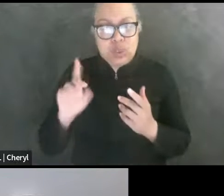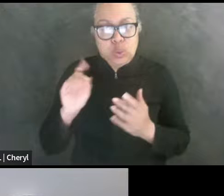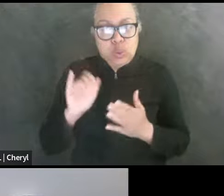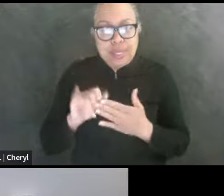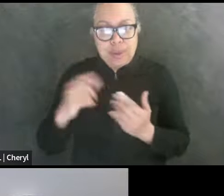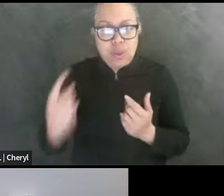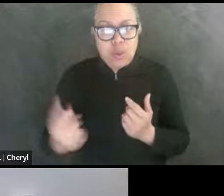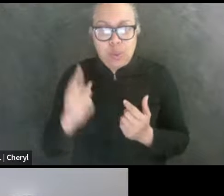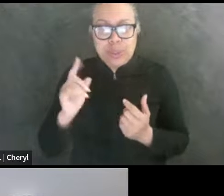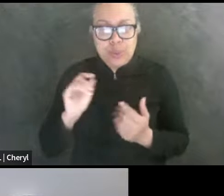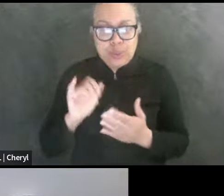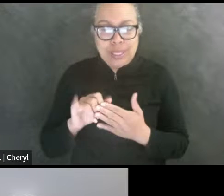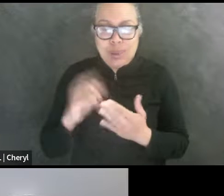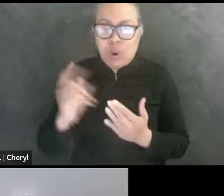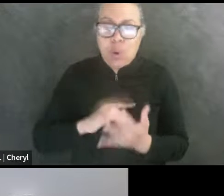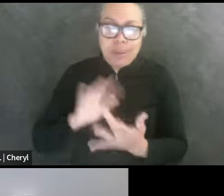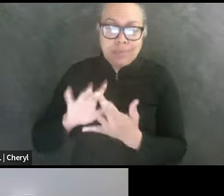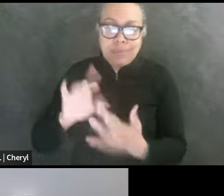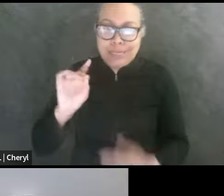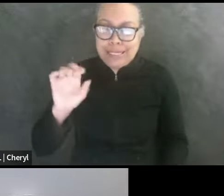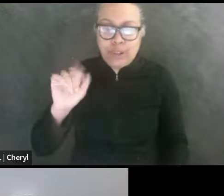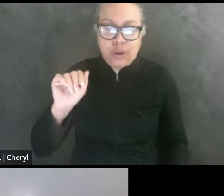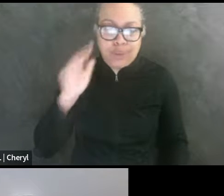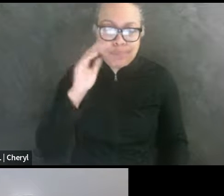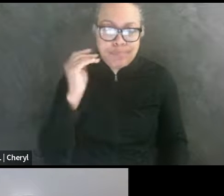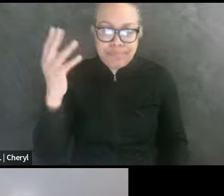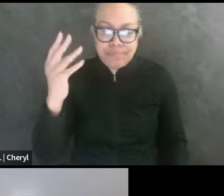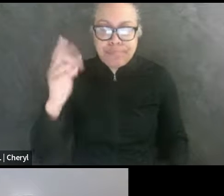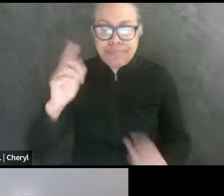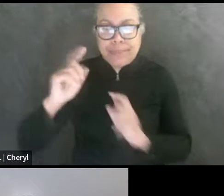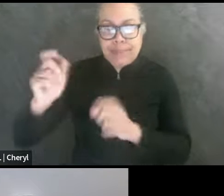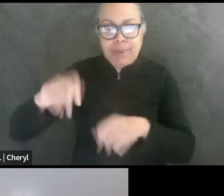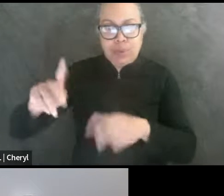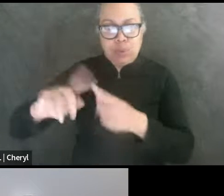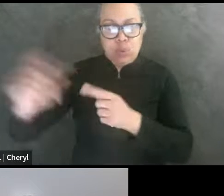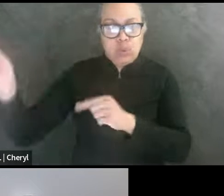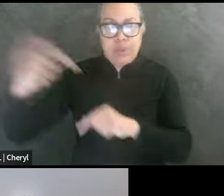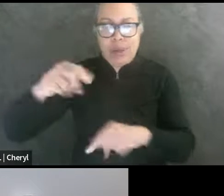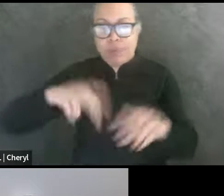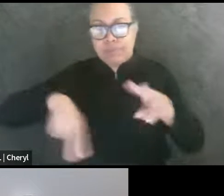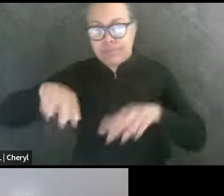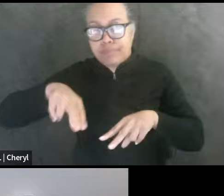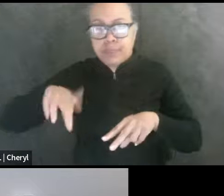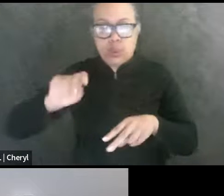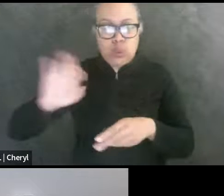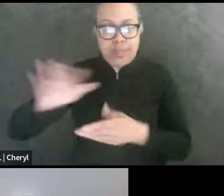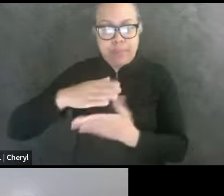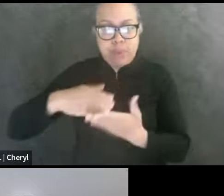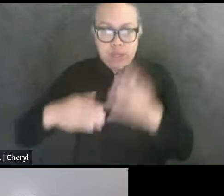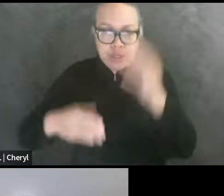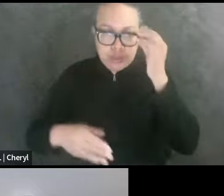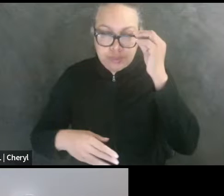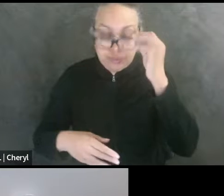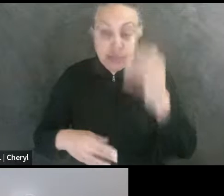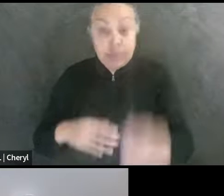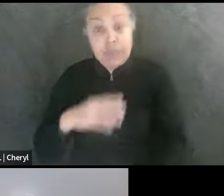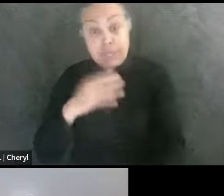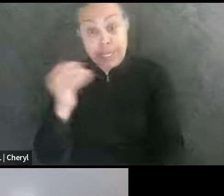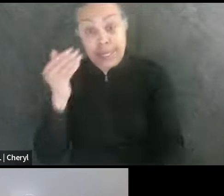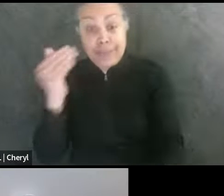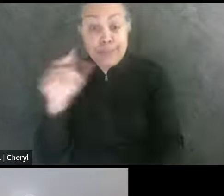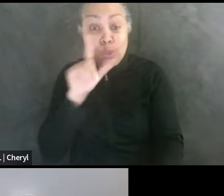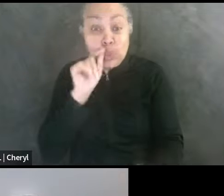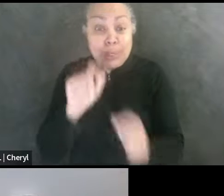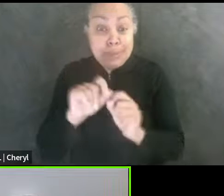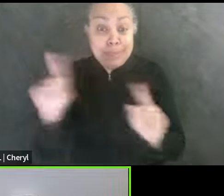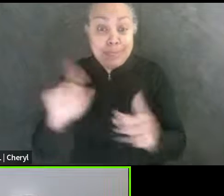that. Always call DCRA, notify them, and give them the opportunity to do the right thing. But then immediately tweet it. Yeah. Okay.